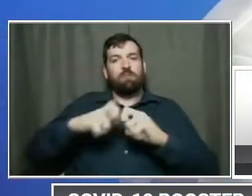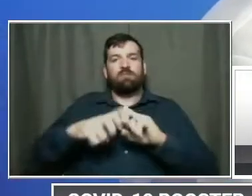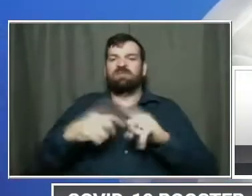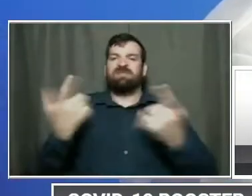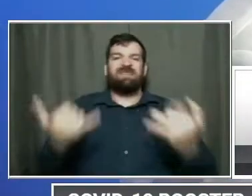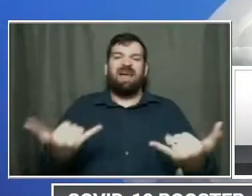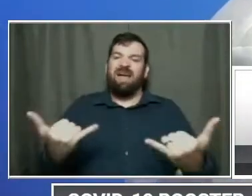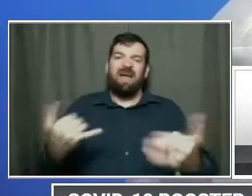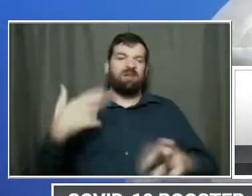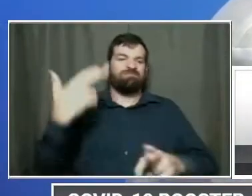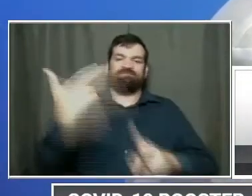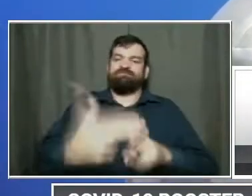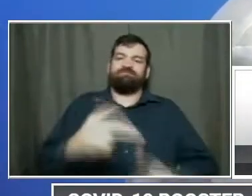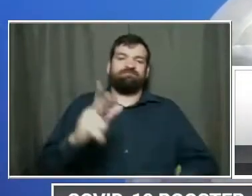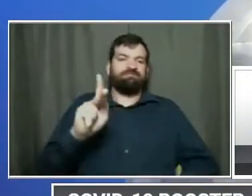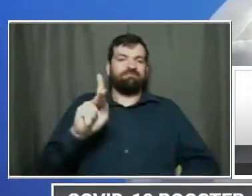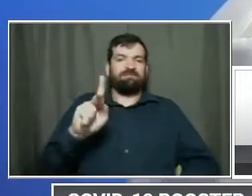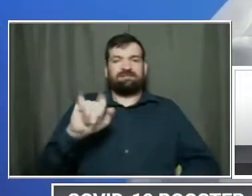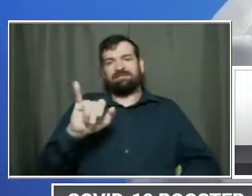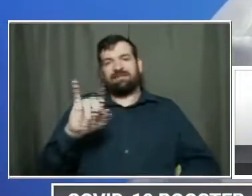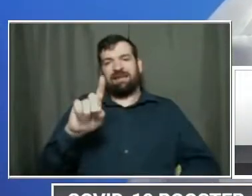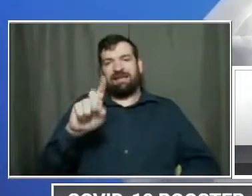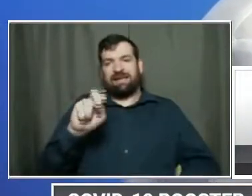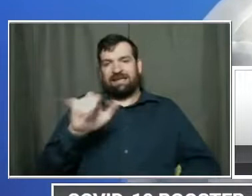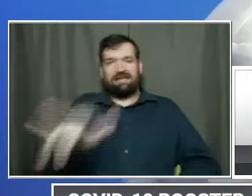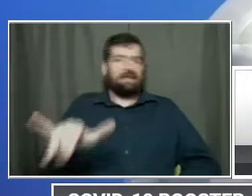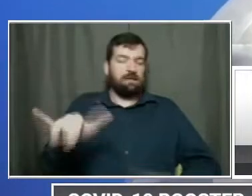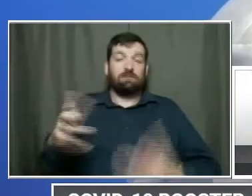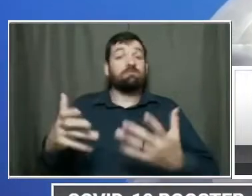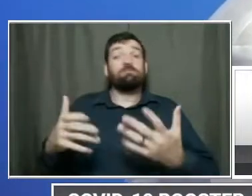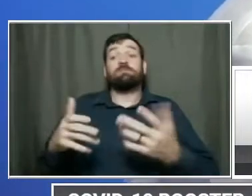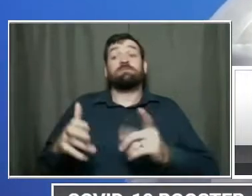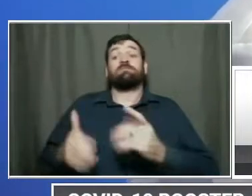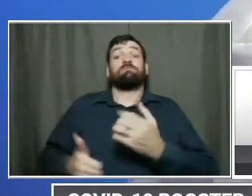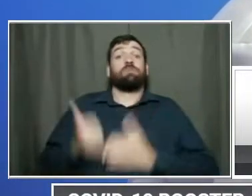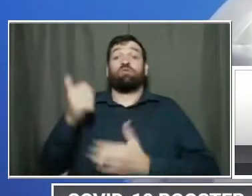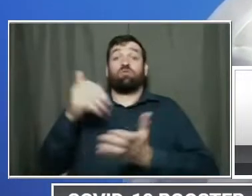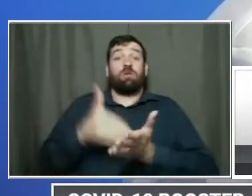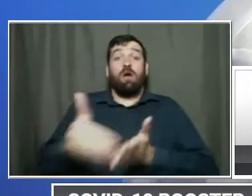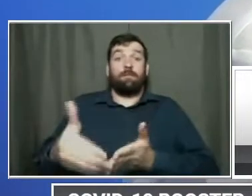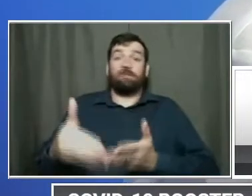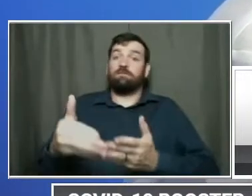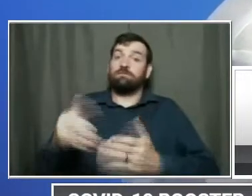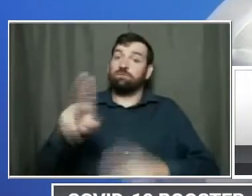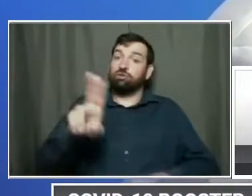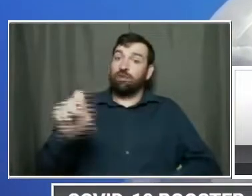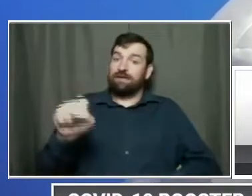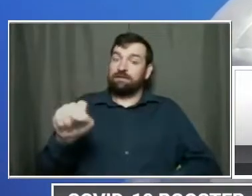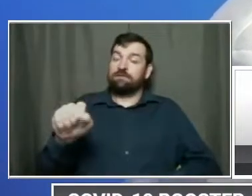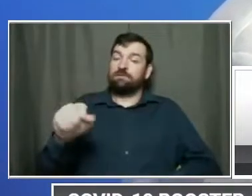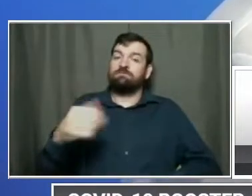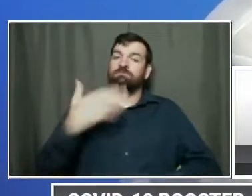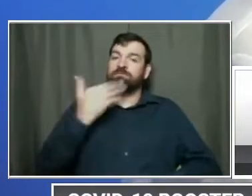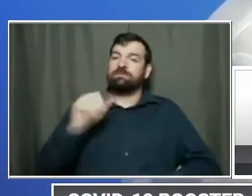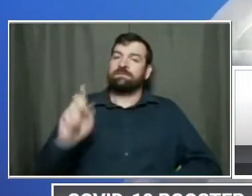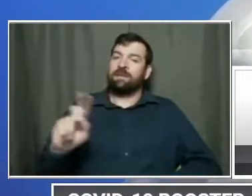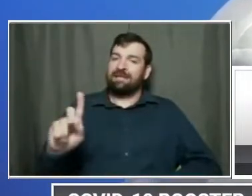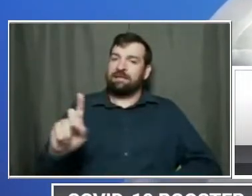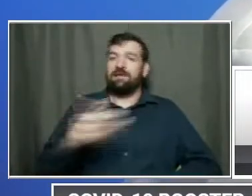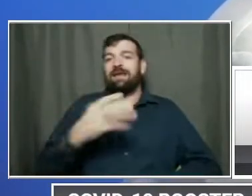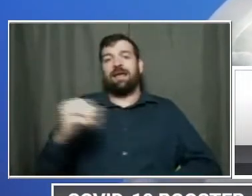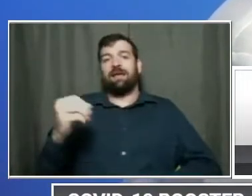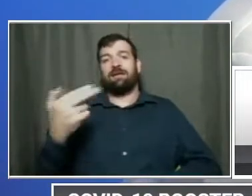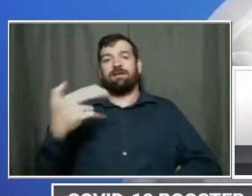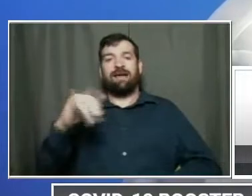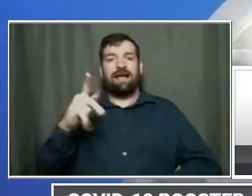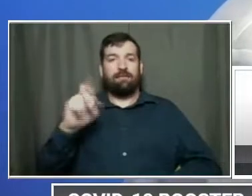kidney disease. The most common cause for kidney disease, especially in the United States, is diabetes, and hypertension would be probably